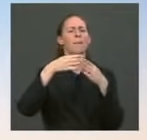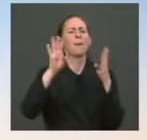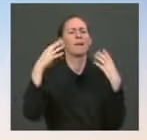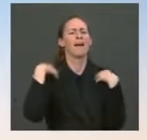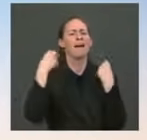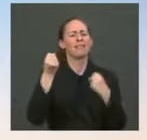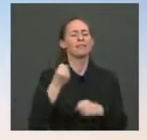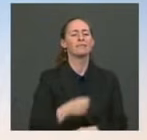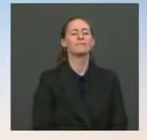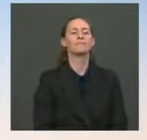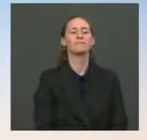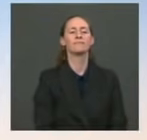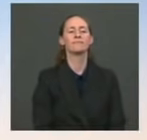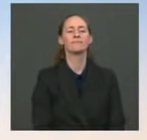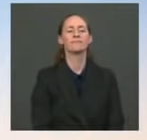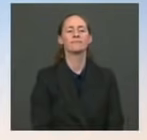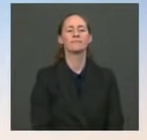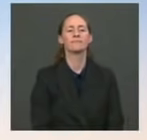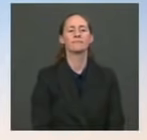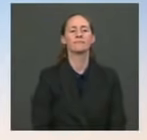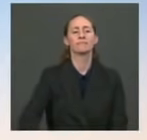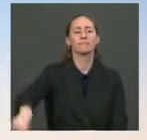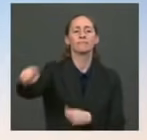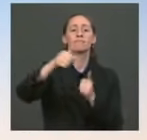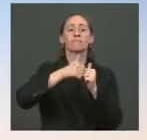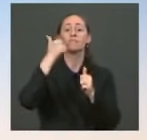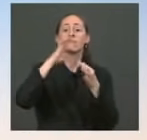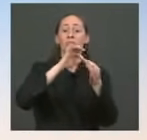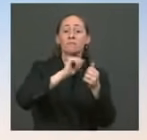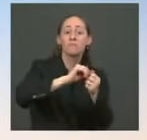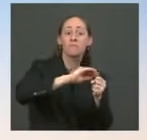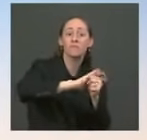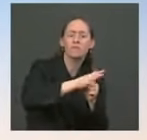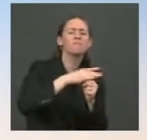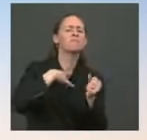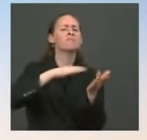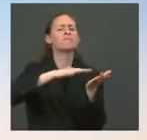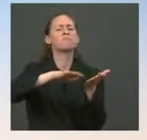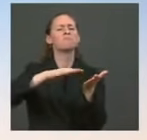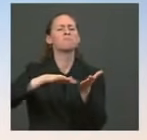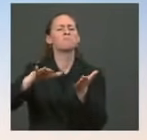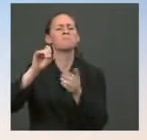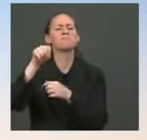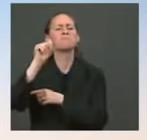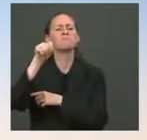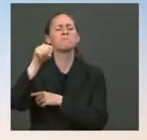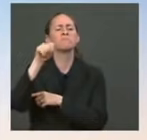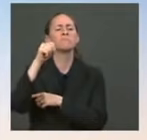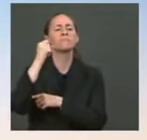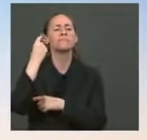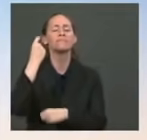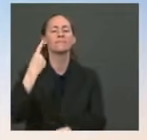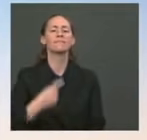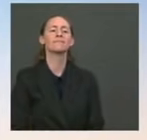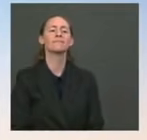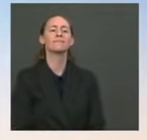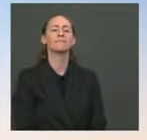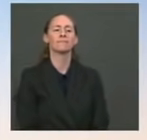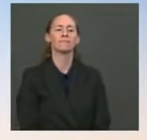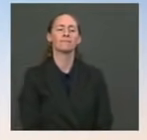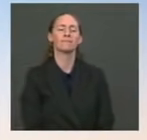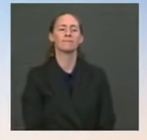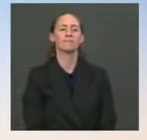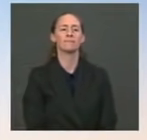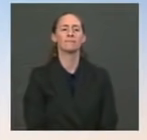vast majority of work on COVID would be exempted. But I think it's safe to say that even with that being the case,